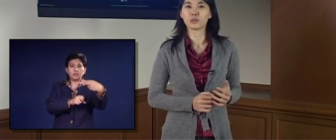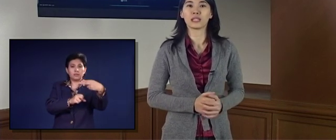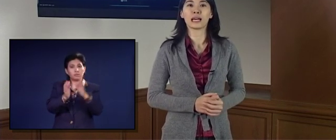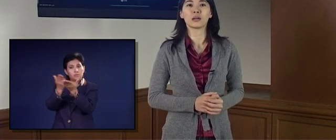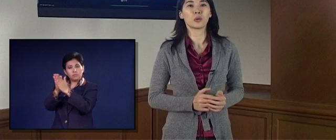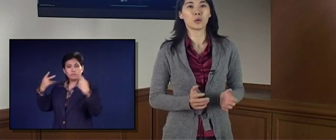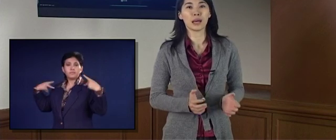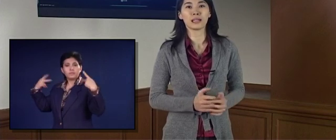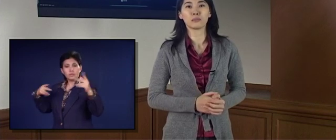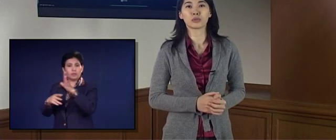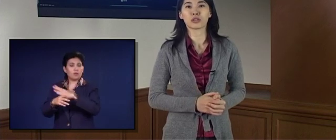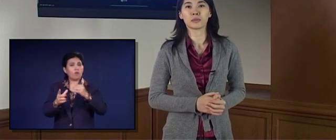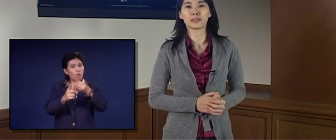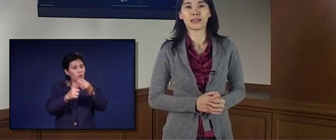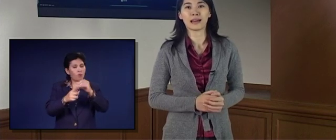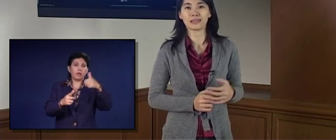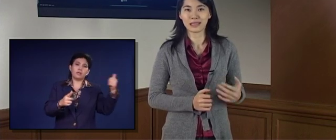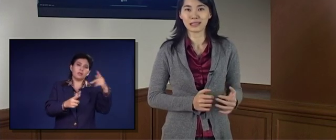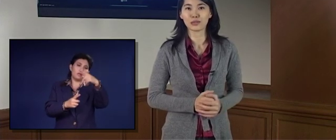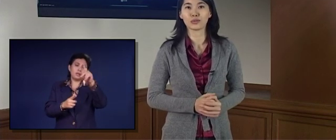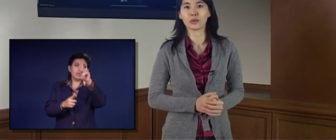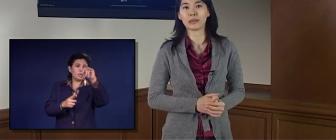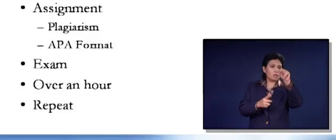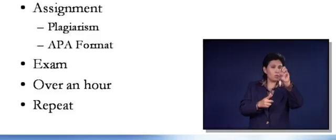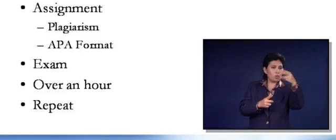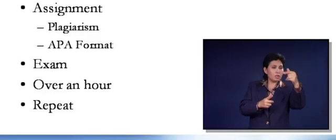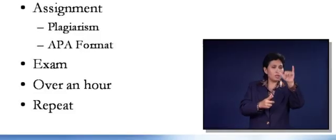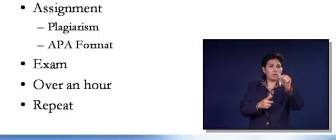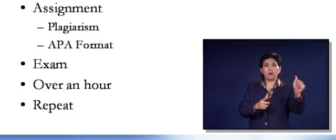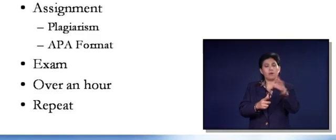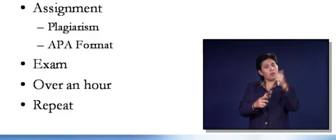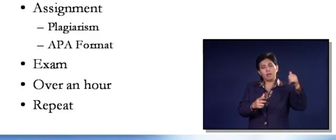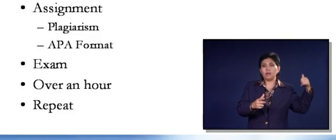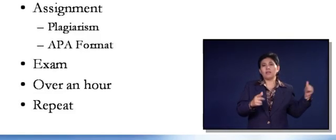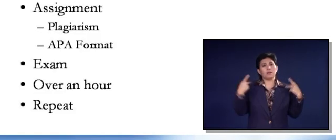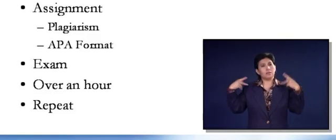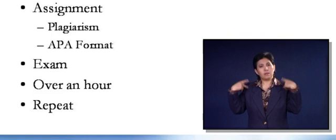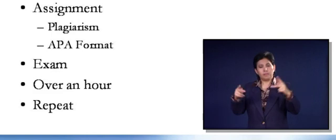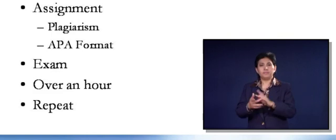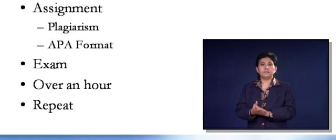or Kinokuniya or any bookshops that are near to your place.